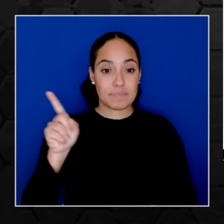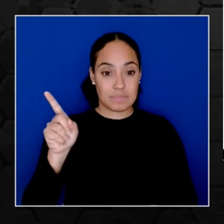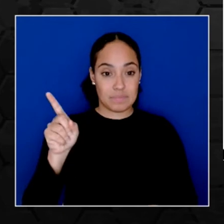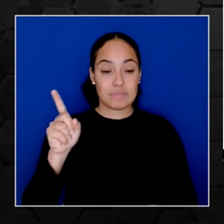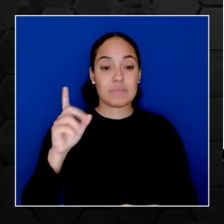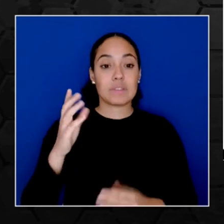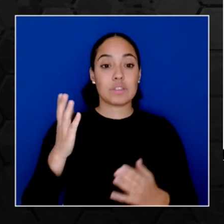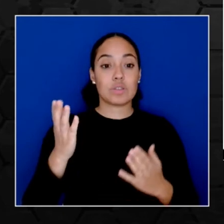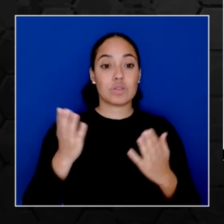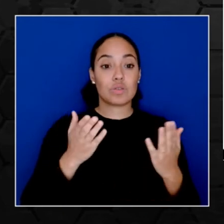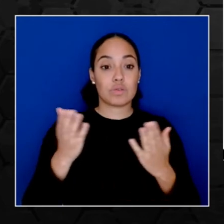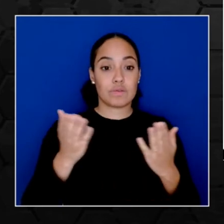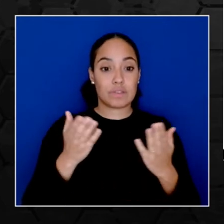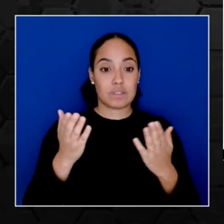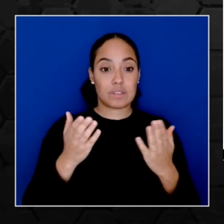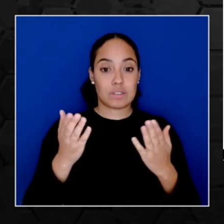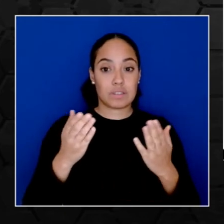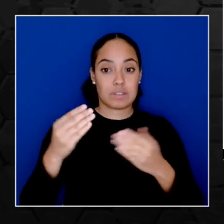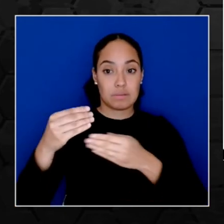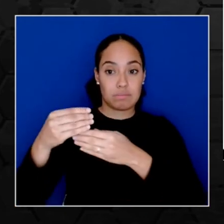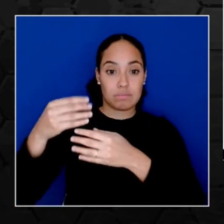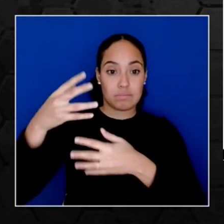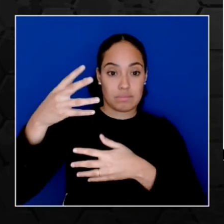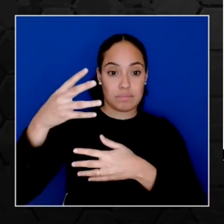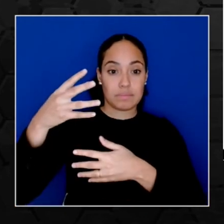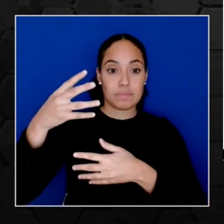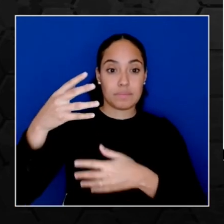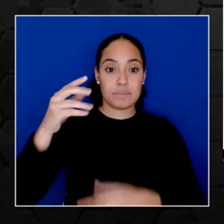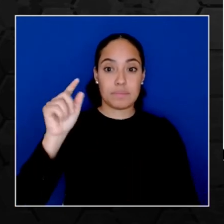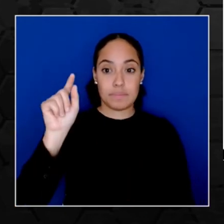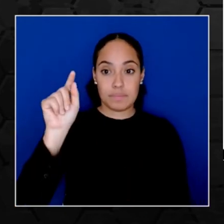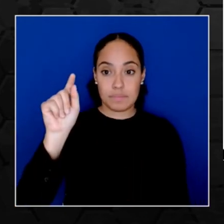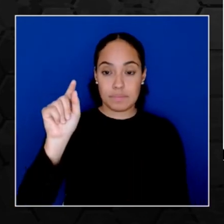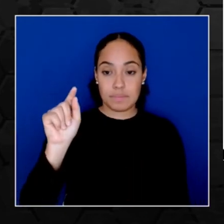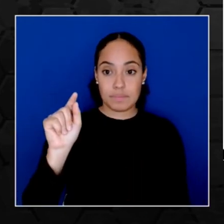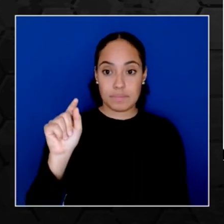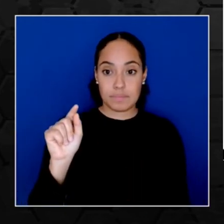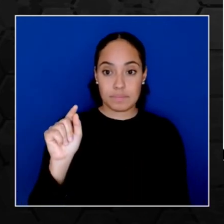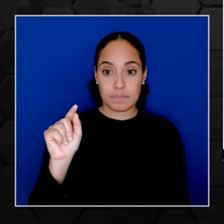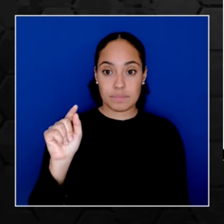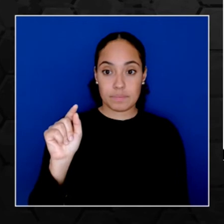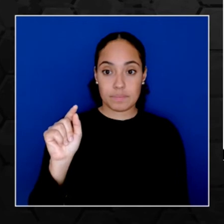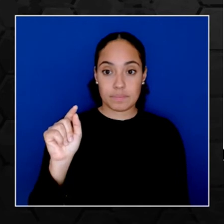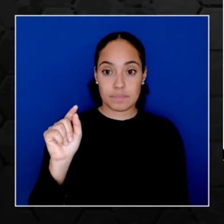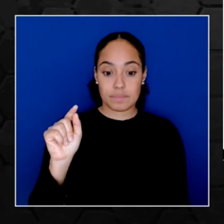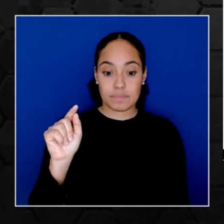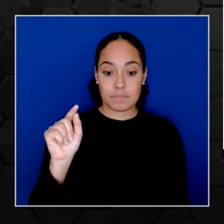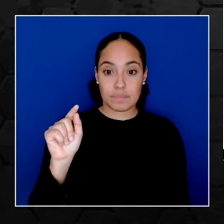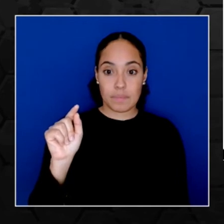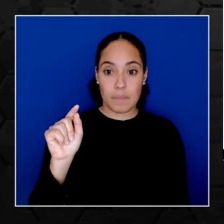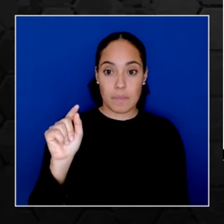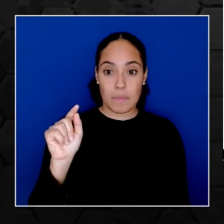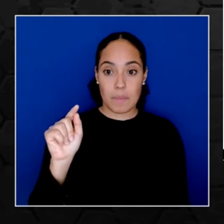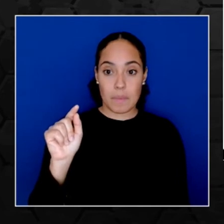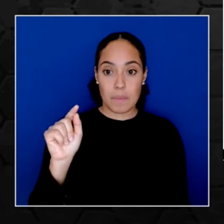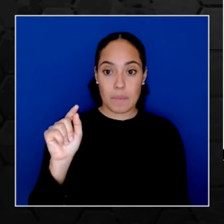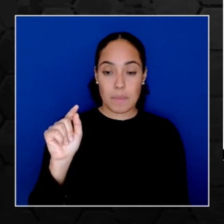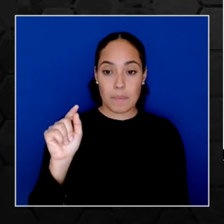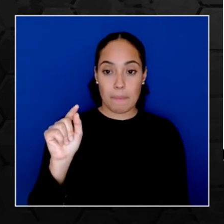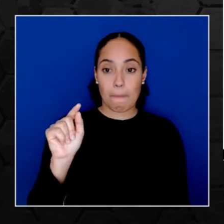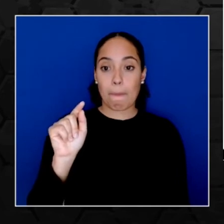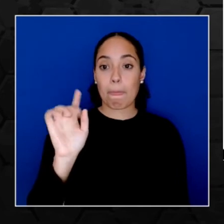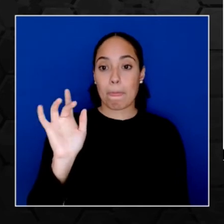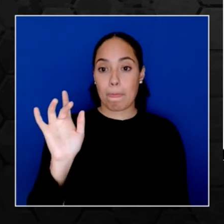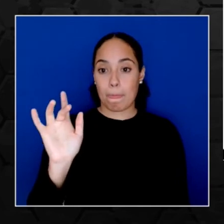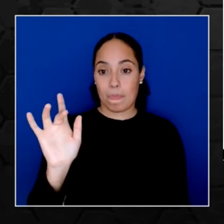should reach the input box, the prompt box, which I just built, which says we have to enter the word vitals if we